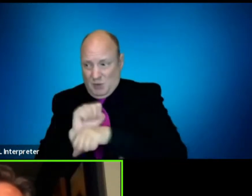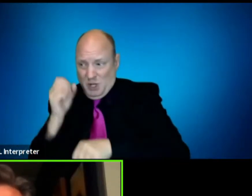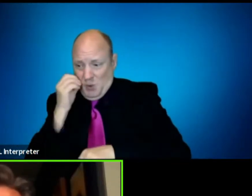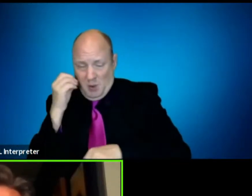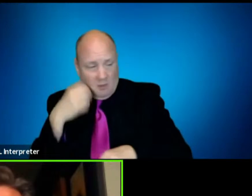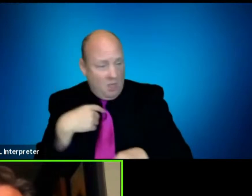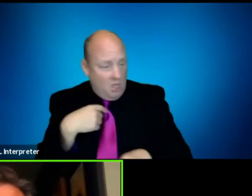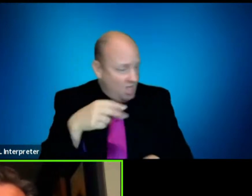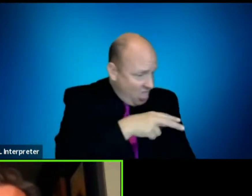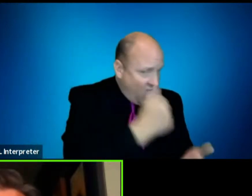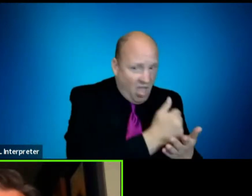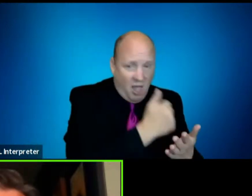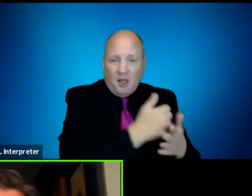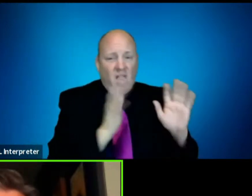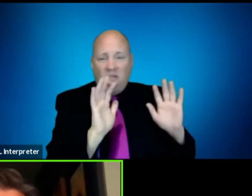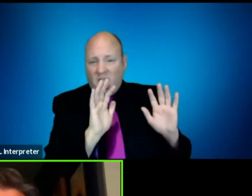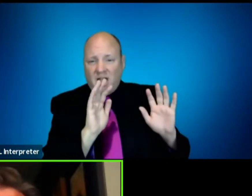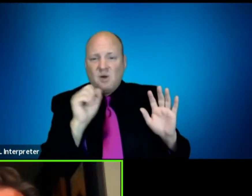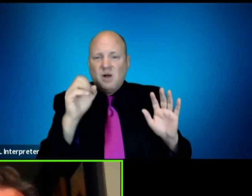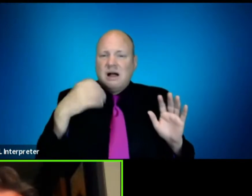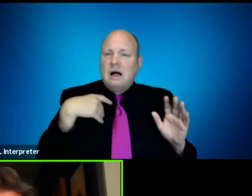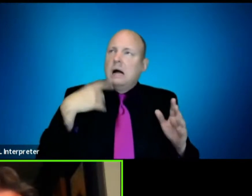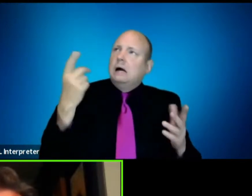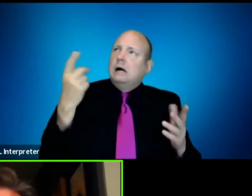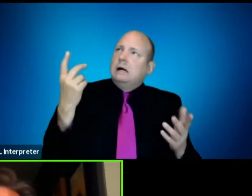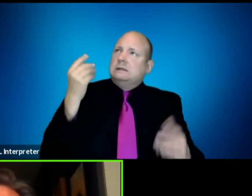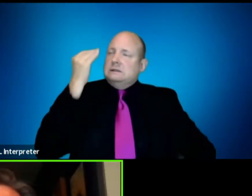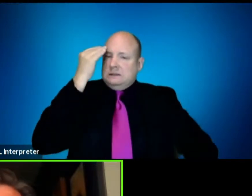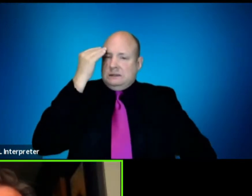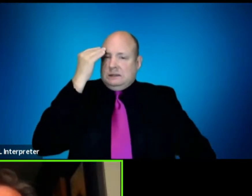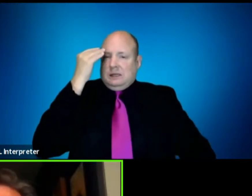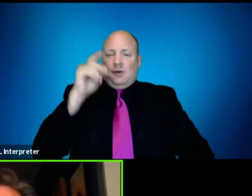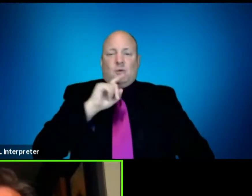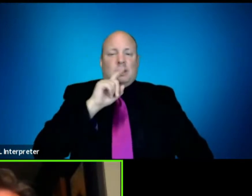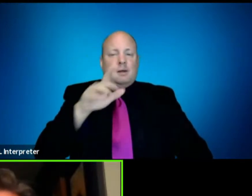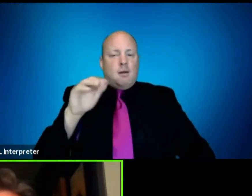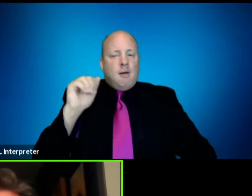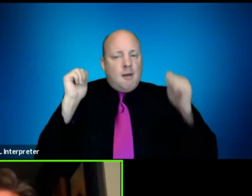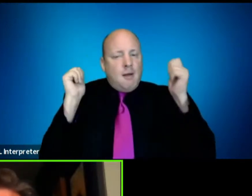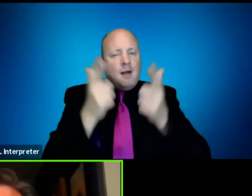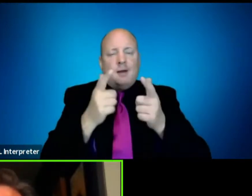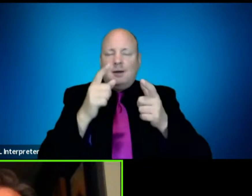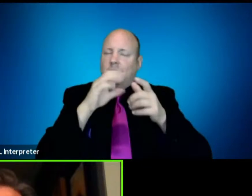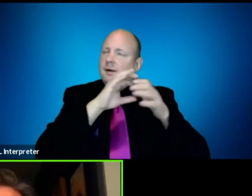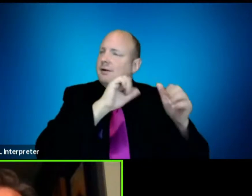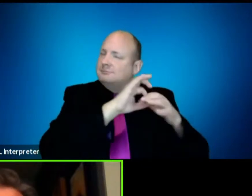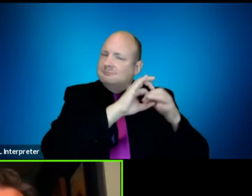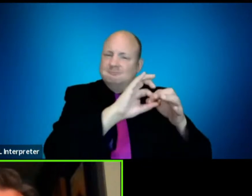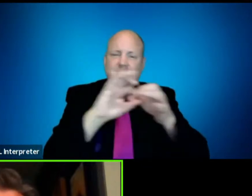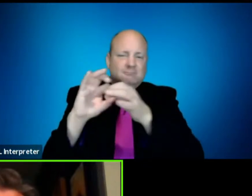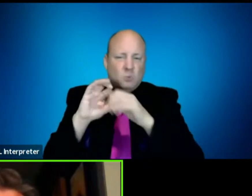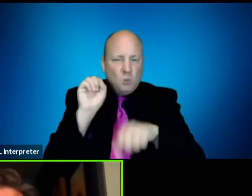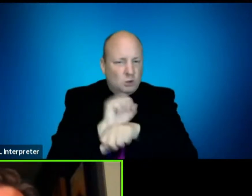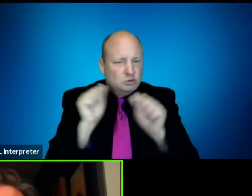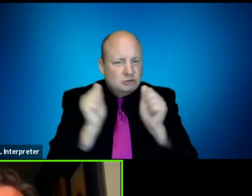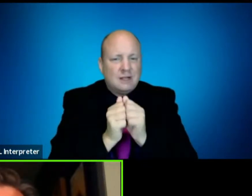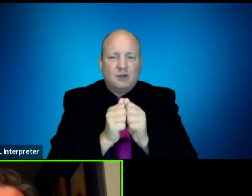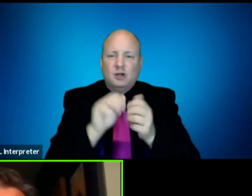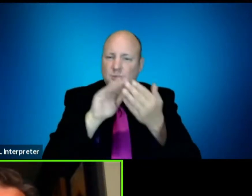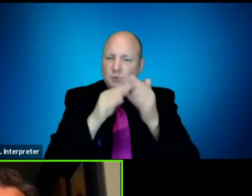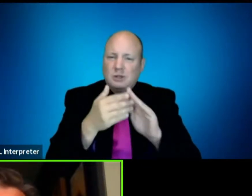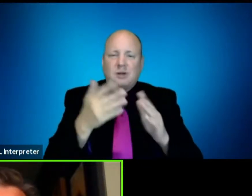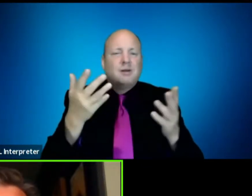kids safely in school. So I ask us to come together as a community, and I know I've done this many times, but think about the risks you're taking because